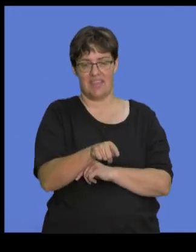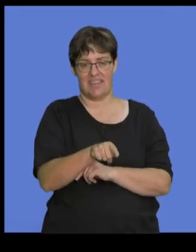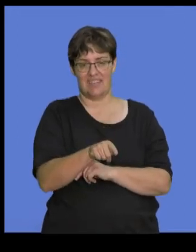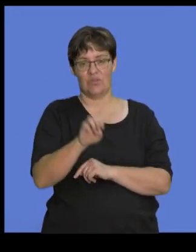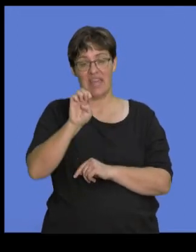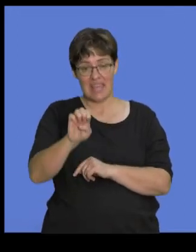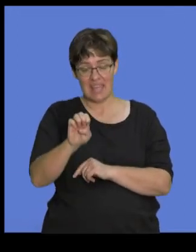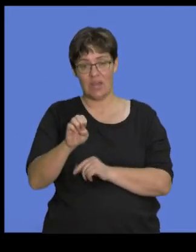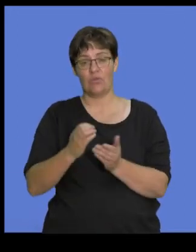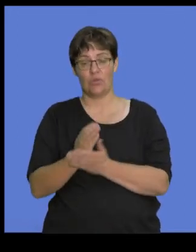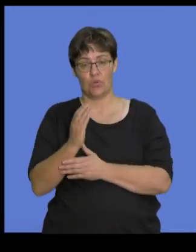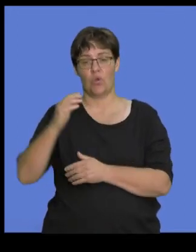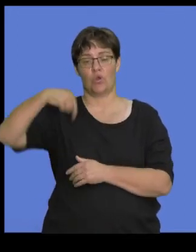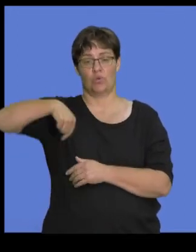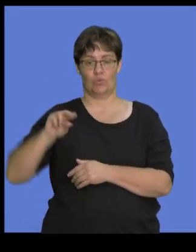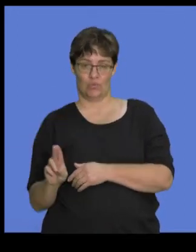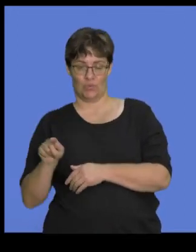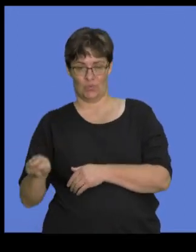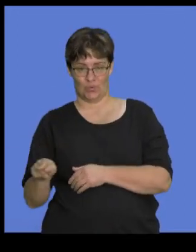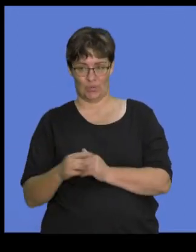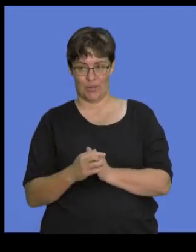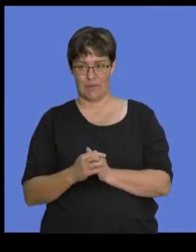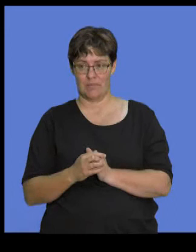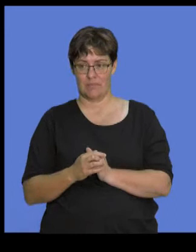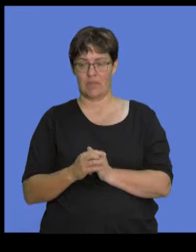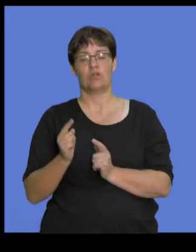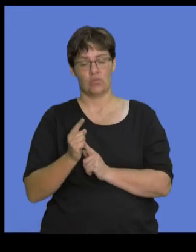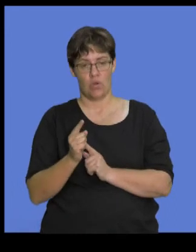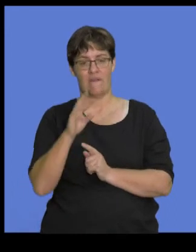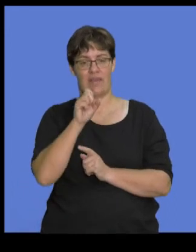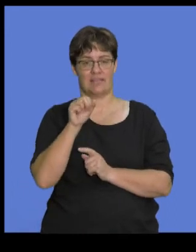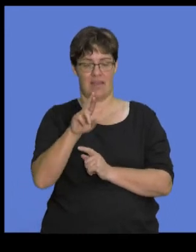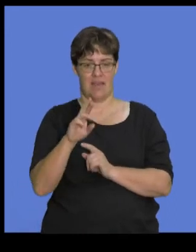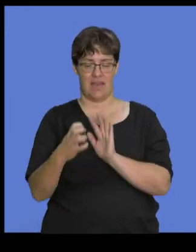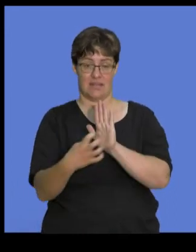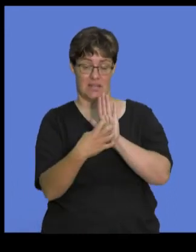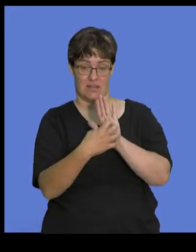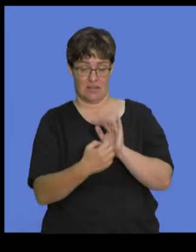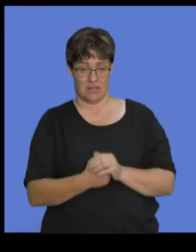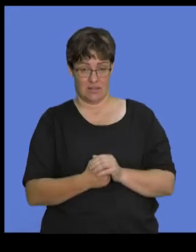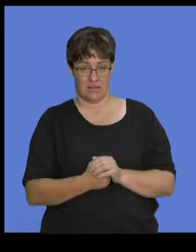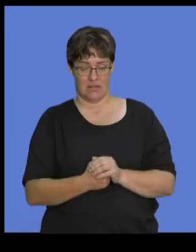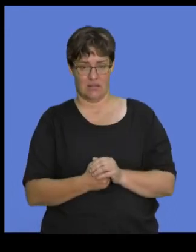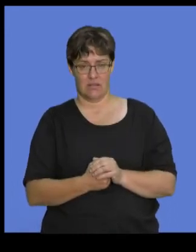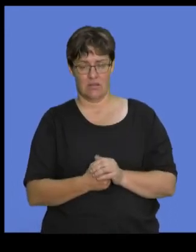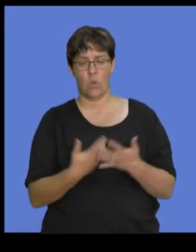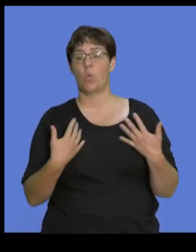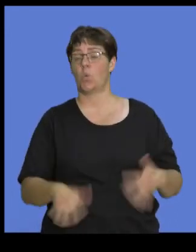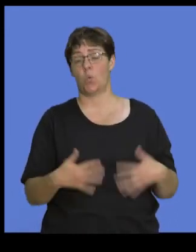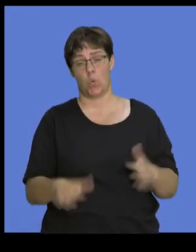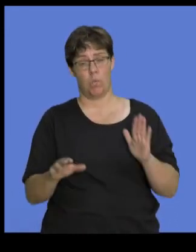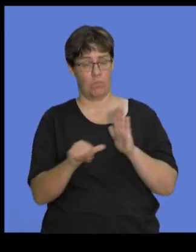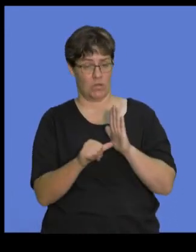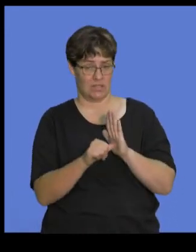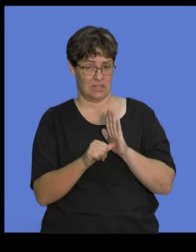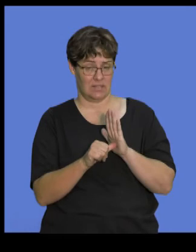E due to Q what? 2, right? So this is our vector diagram. Now, this vector diagram will be very important in